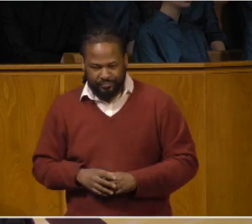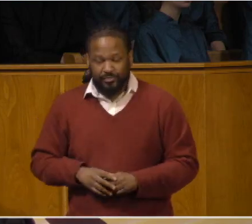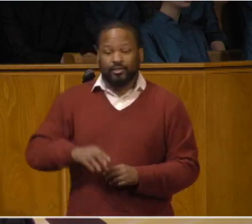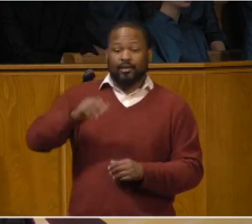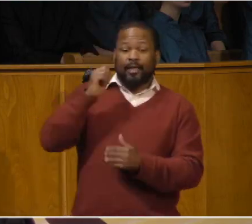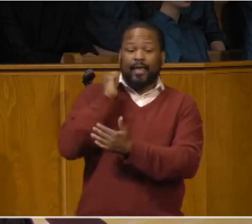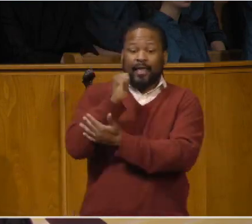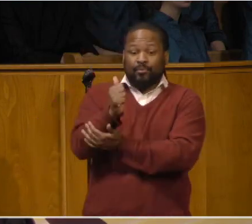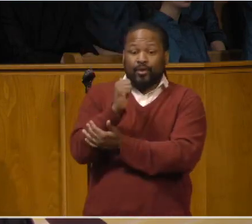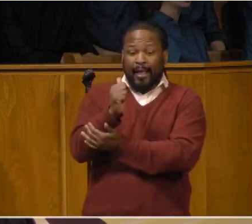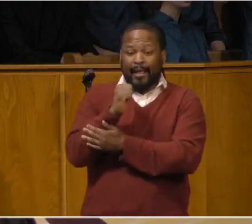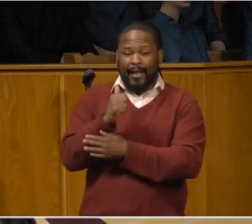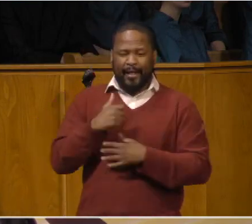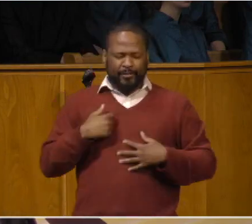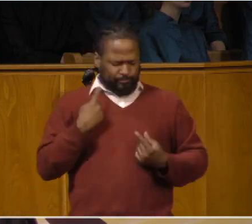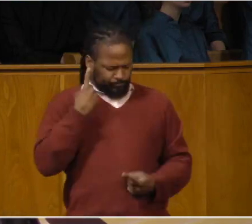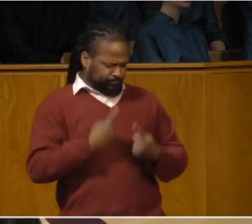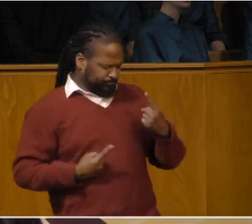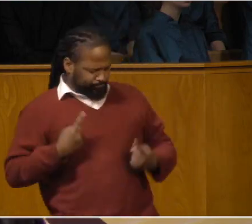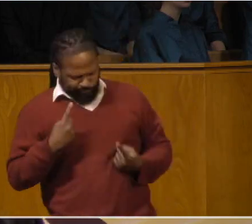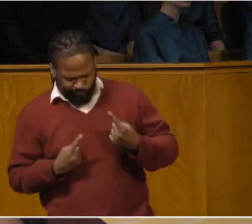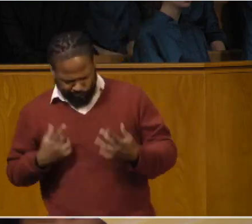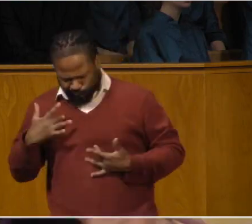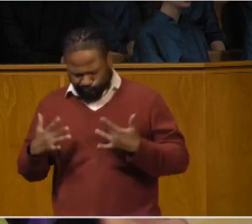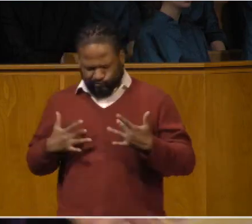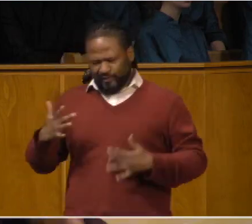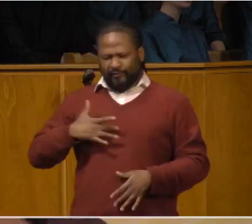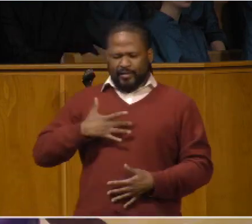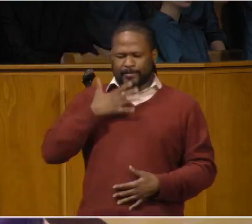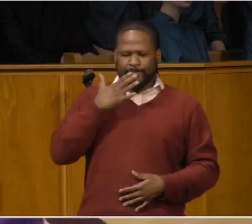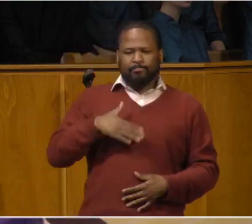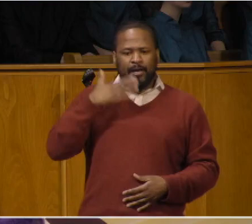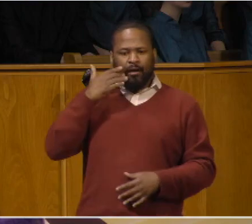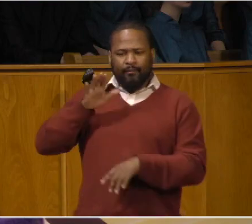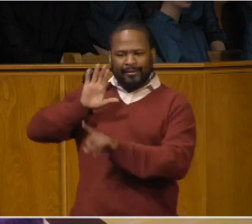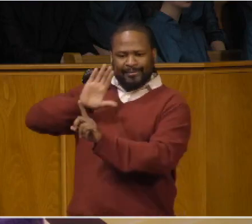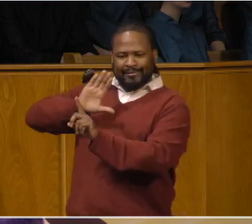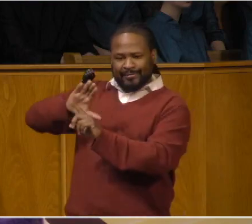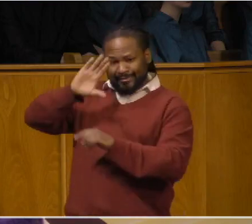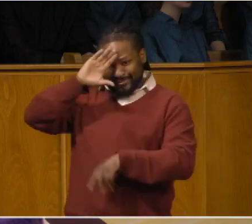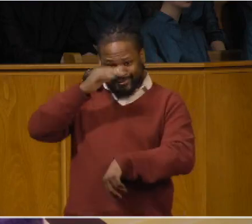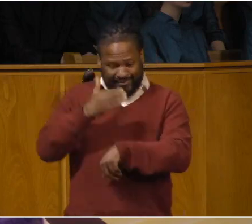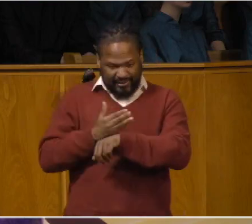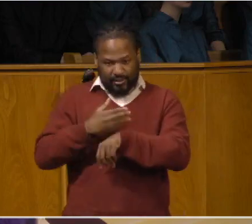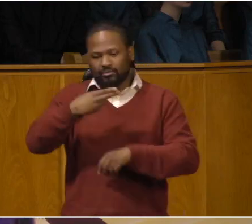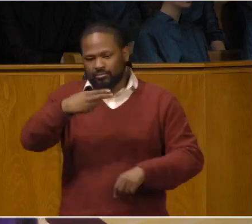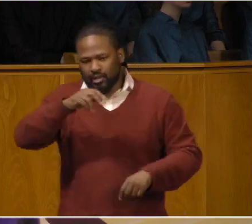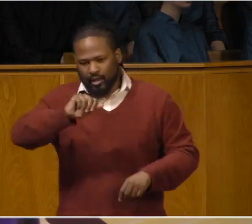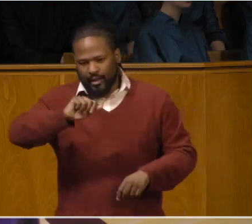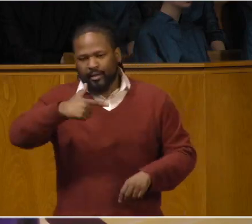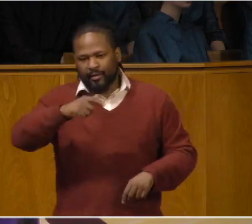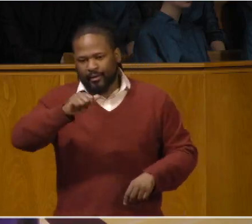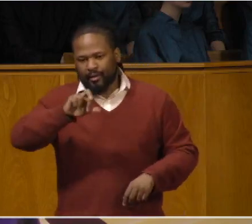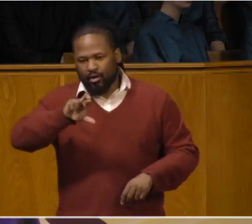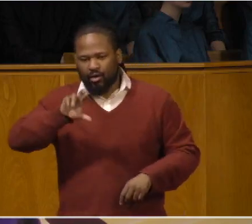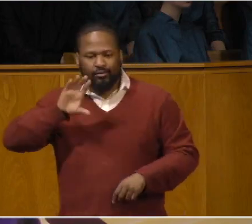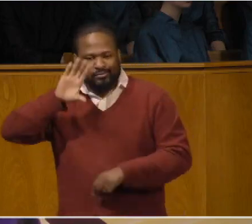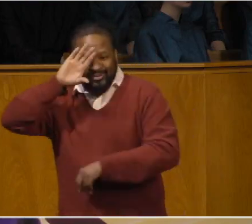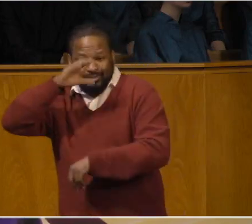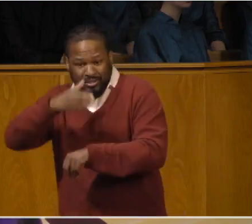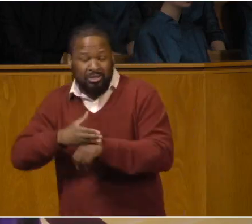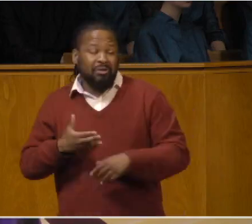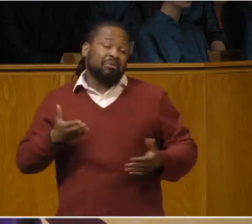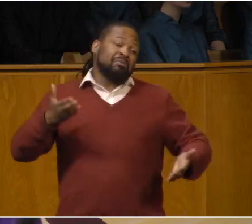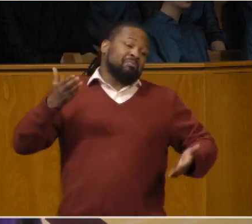Abraham becomes concerned. He is disheartened because of his son, who is Hagar's son, which may lead us to believe that maybe